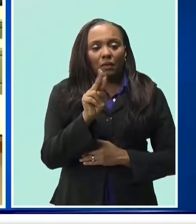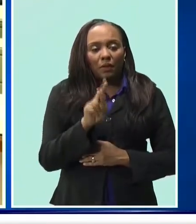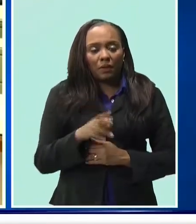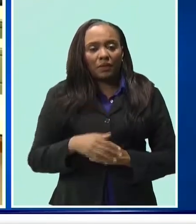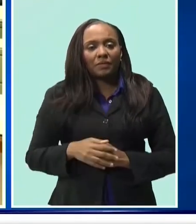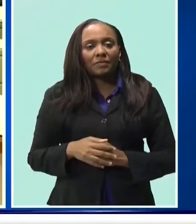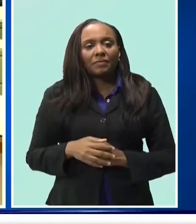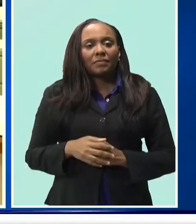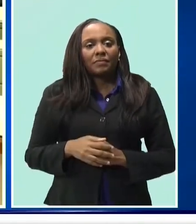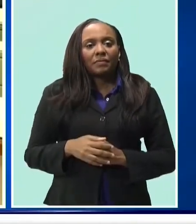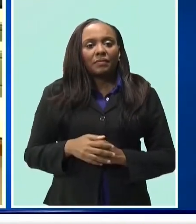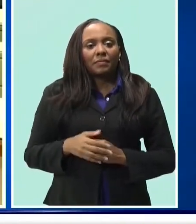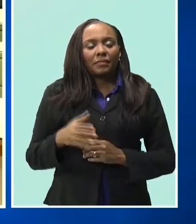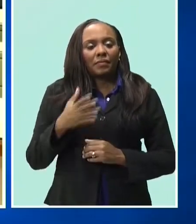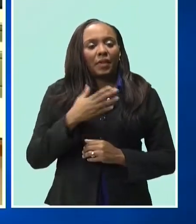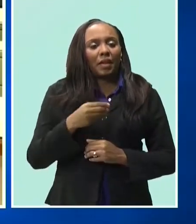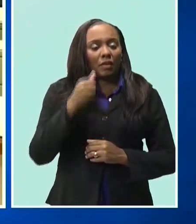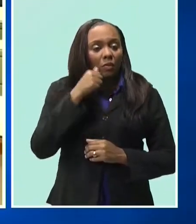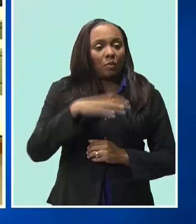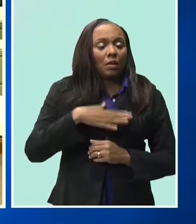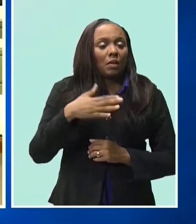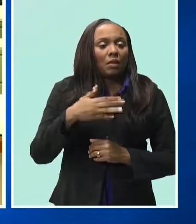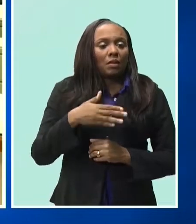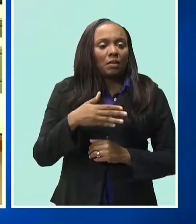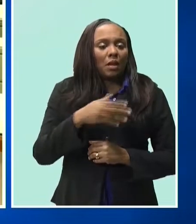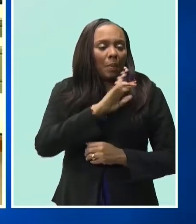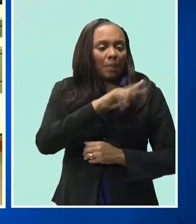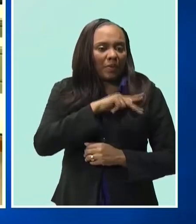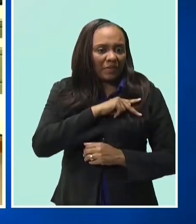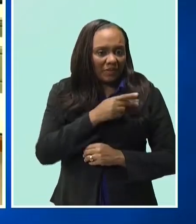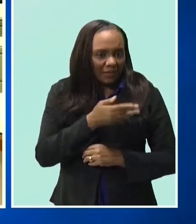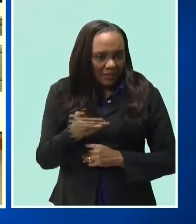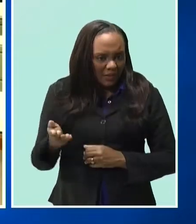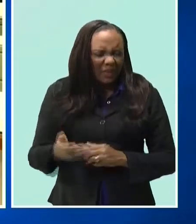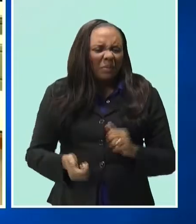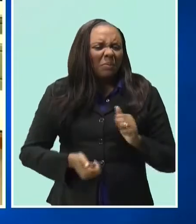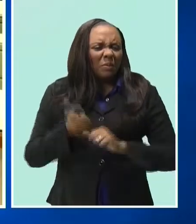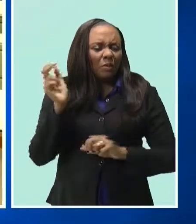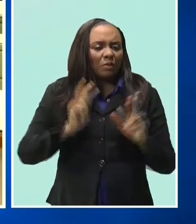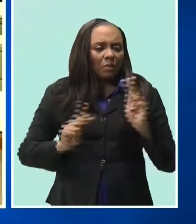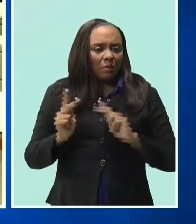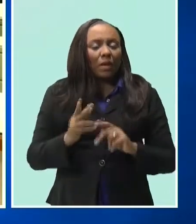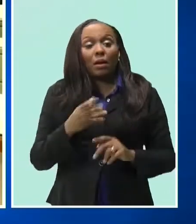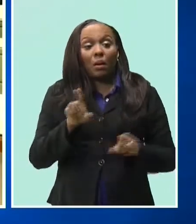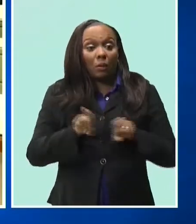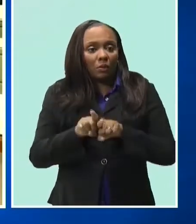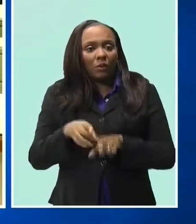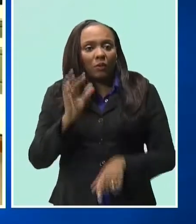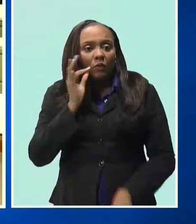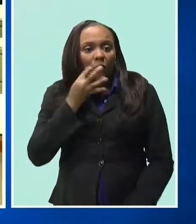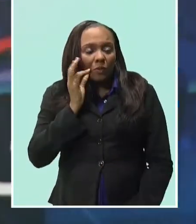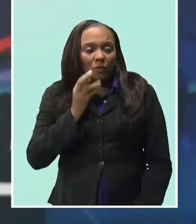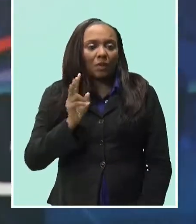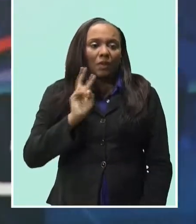their essential and their personal stuff. That's the most thing that and fruits and